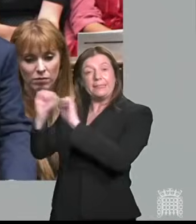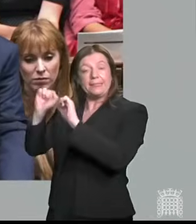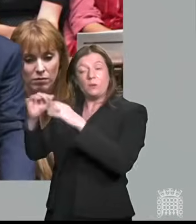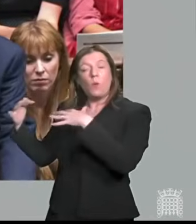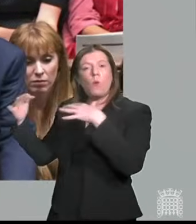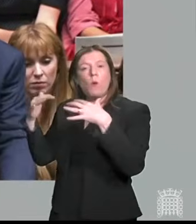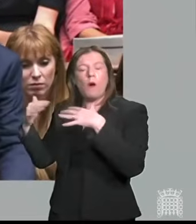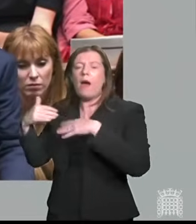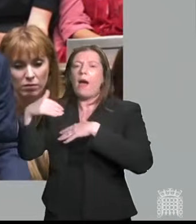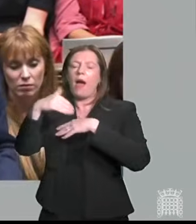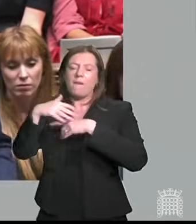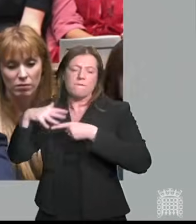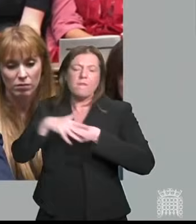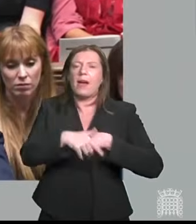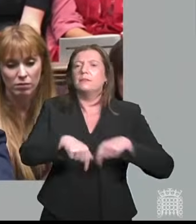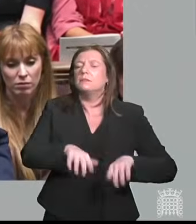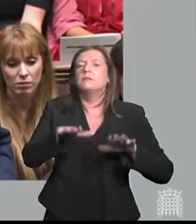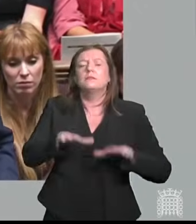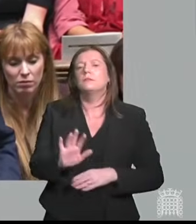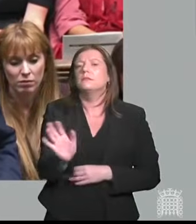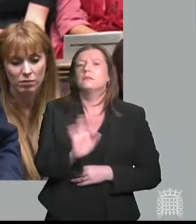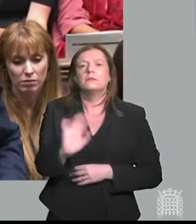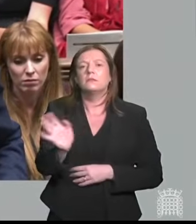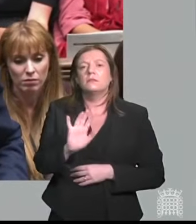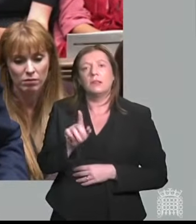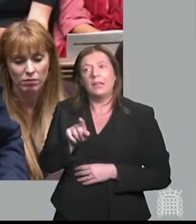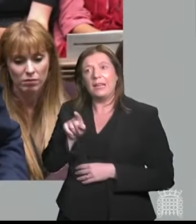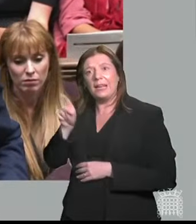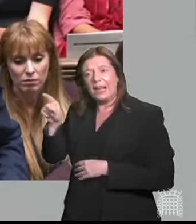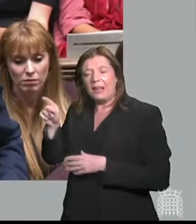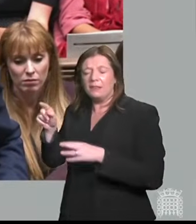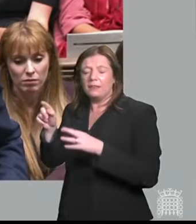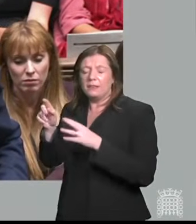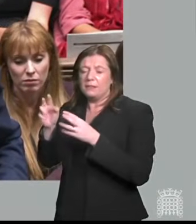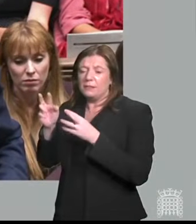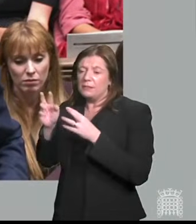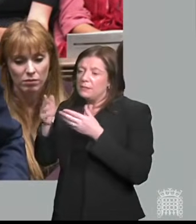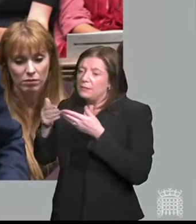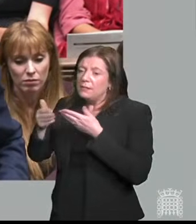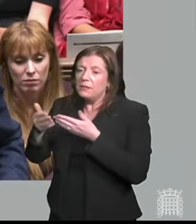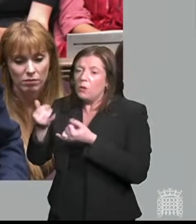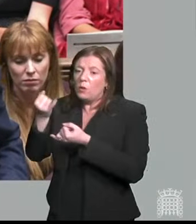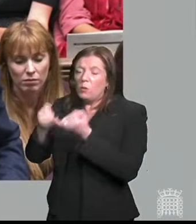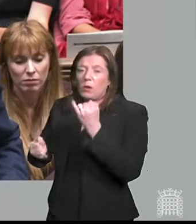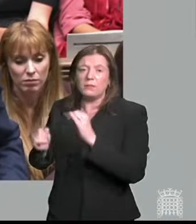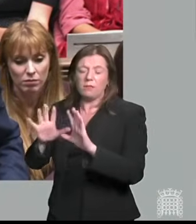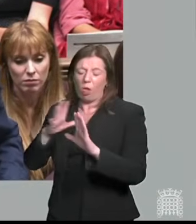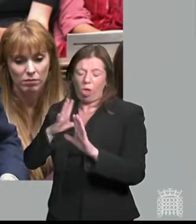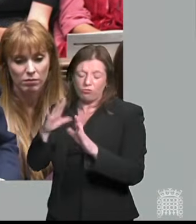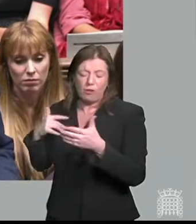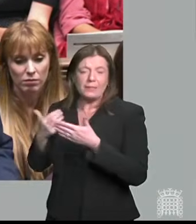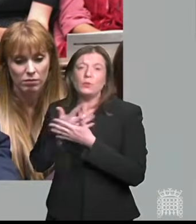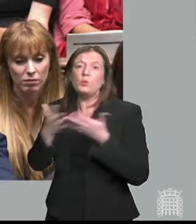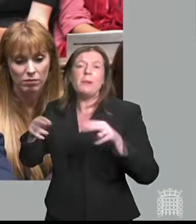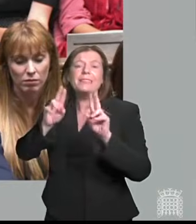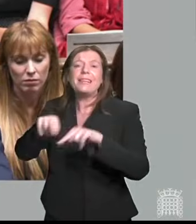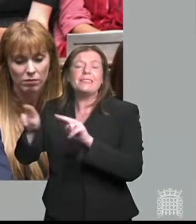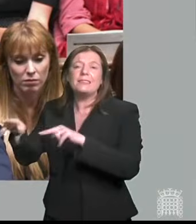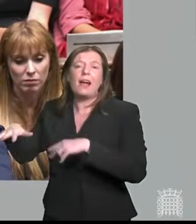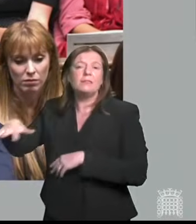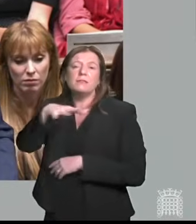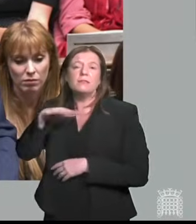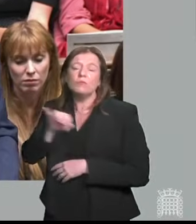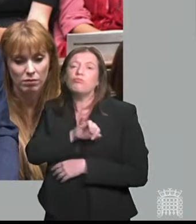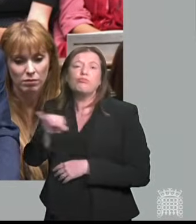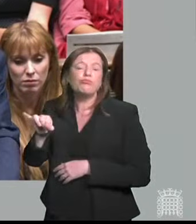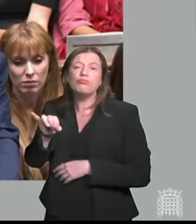home, and we do not want it to escalate in the Middle East, where there has been too much bloodshed, too much darkness